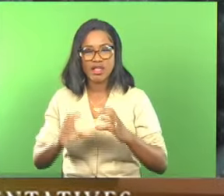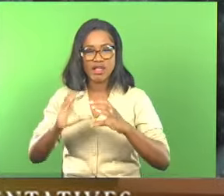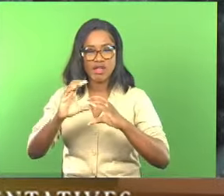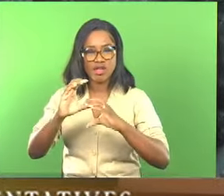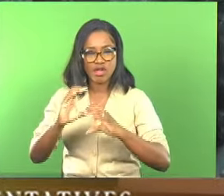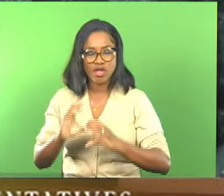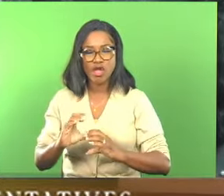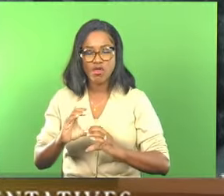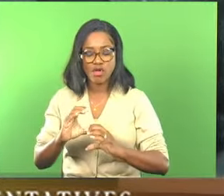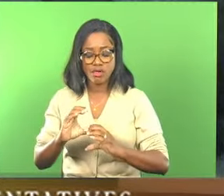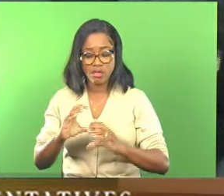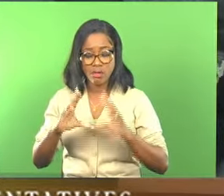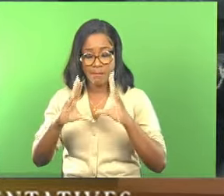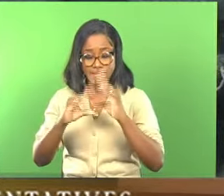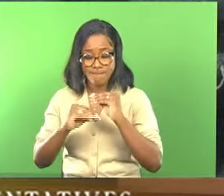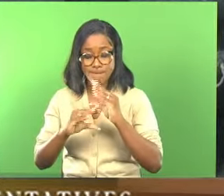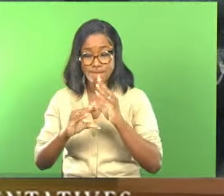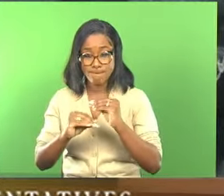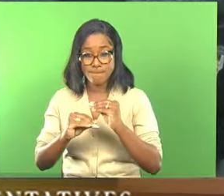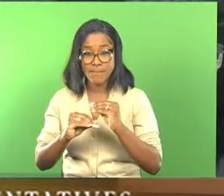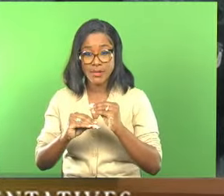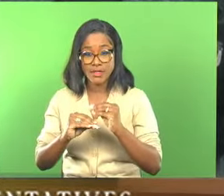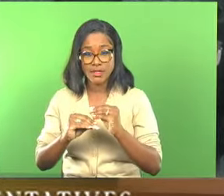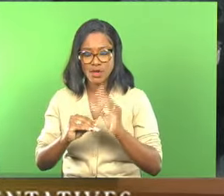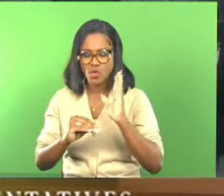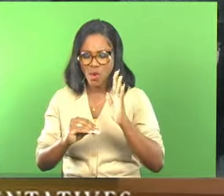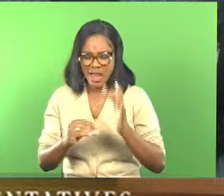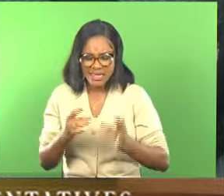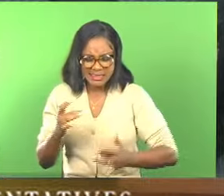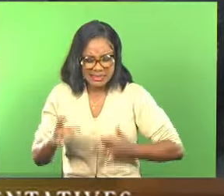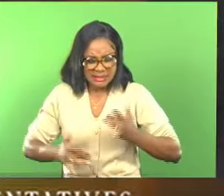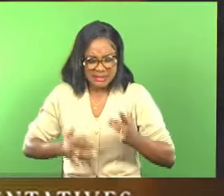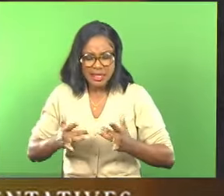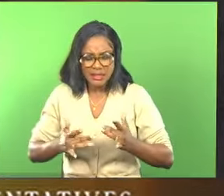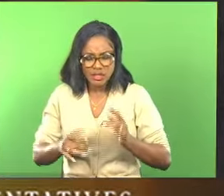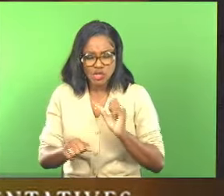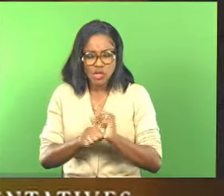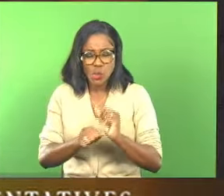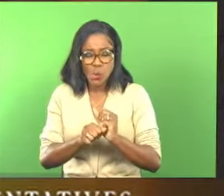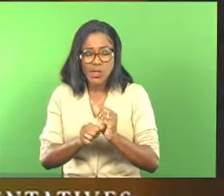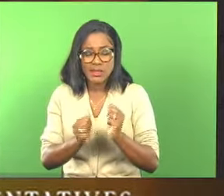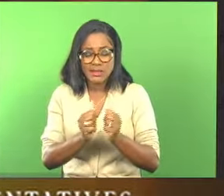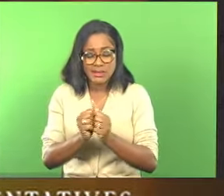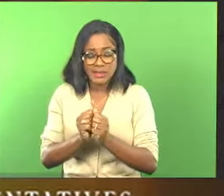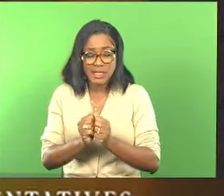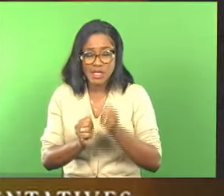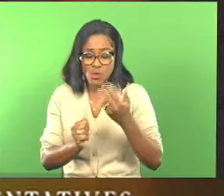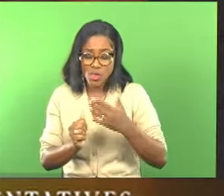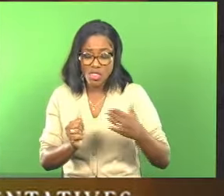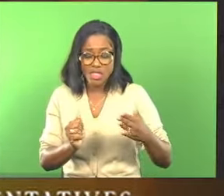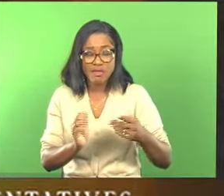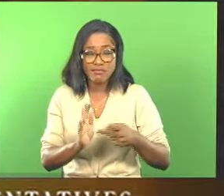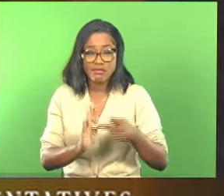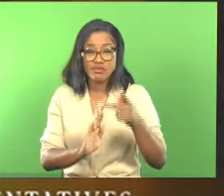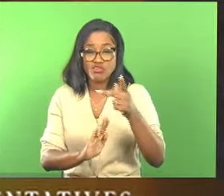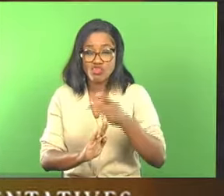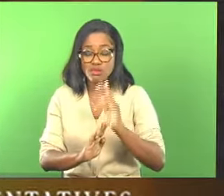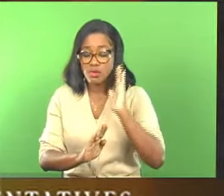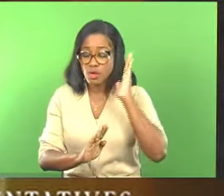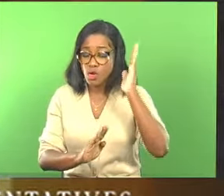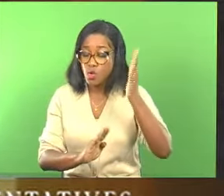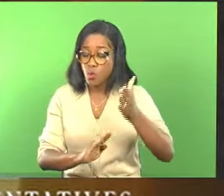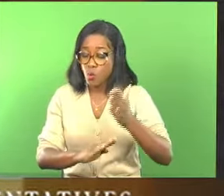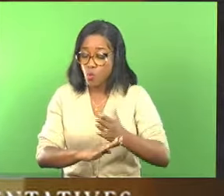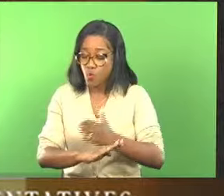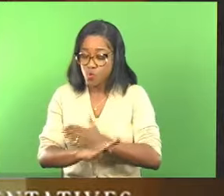summit. We are eager to collaborate on initiatives that enhance trade